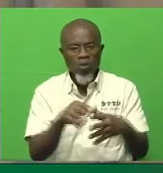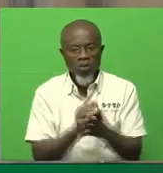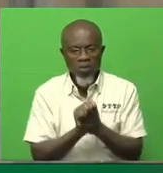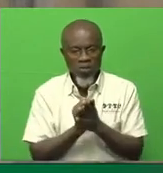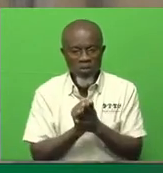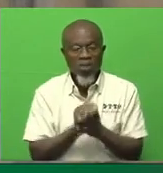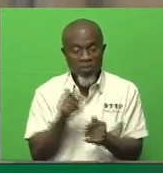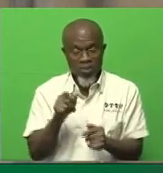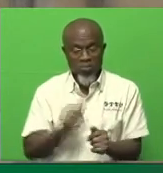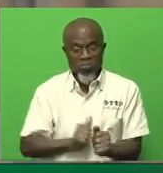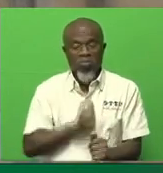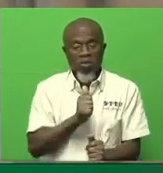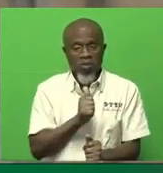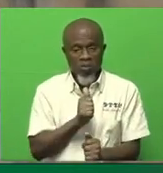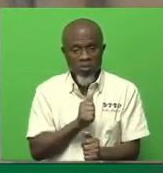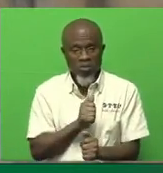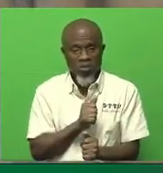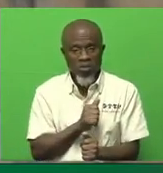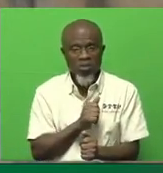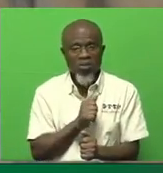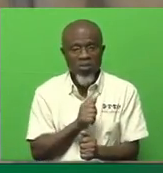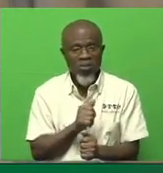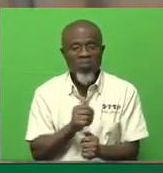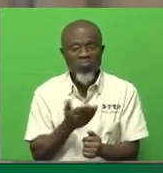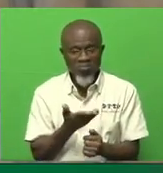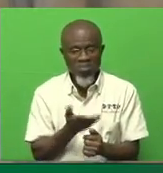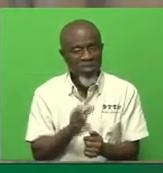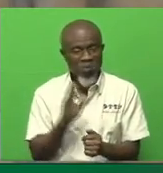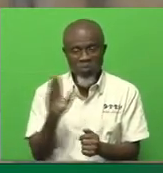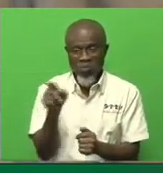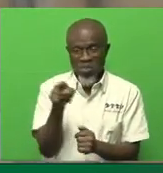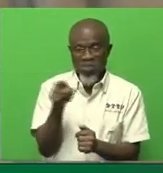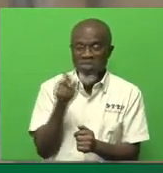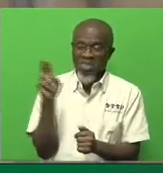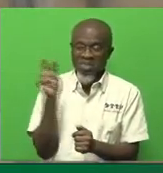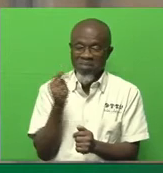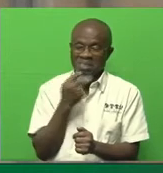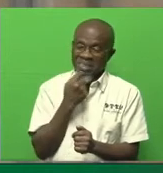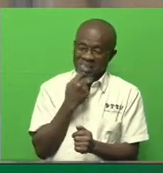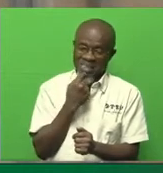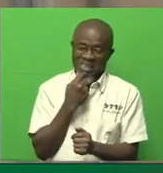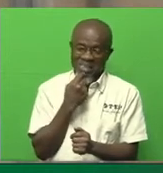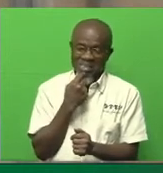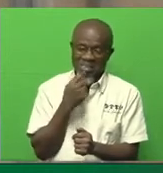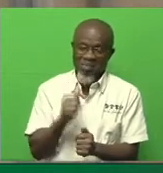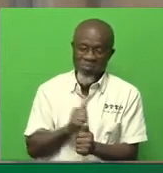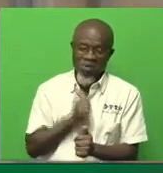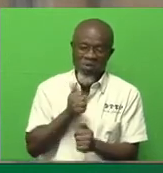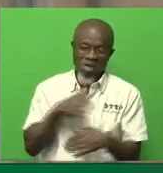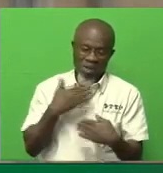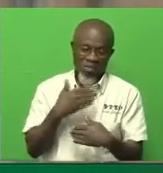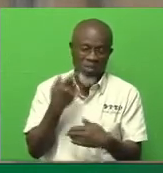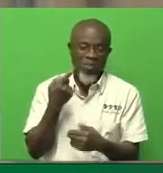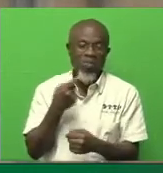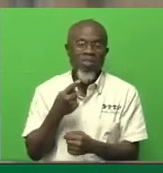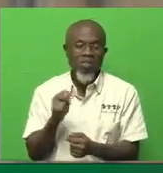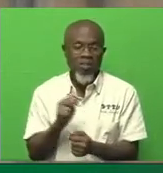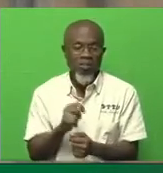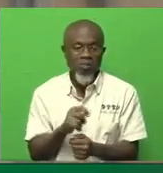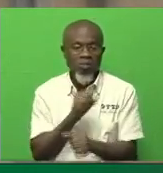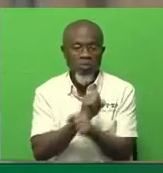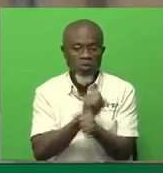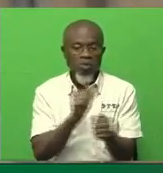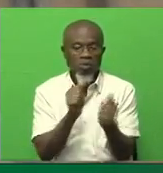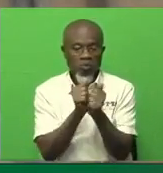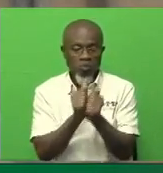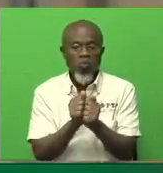it the remodel NICU he will never admit it is doing well we are working with MP for San Fernando